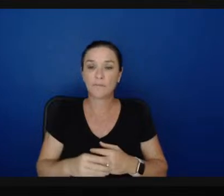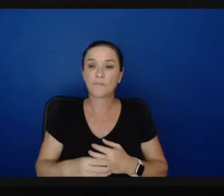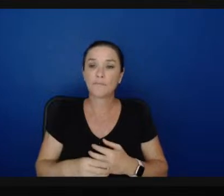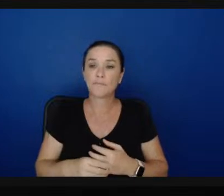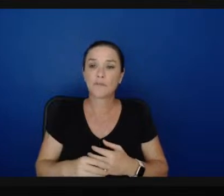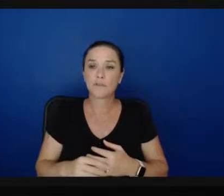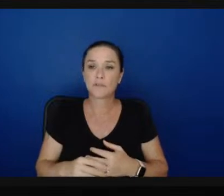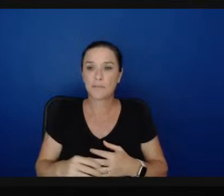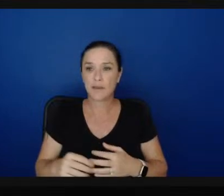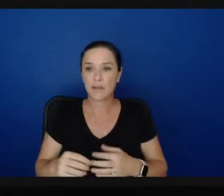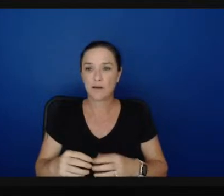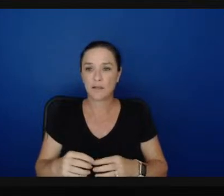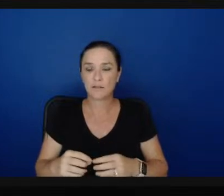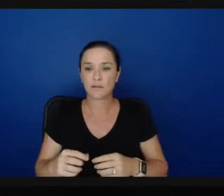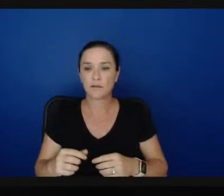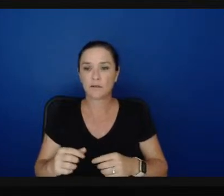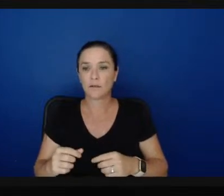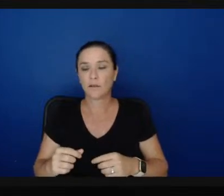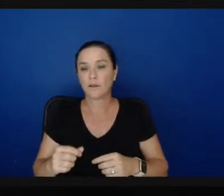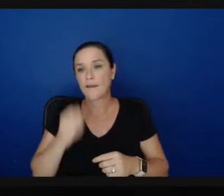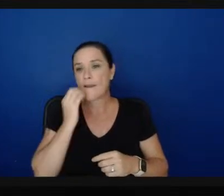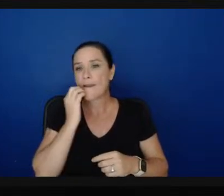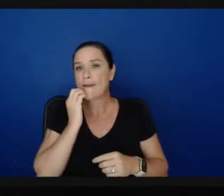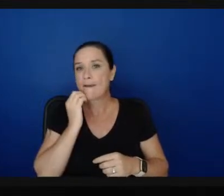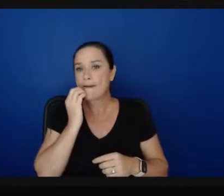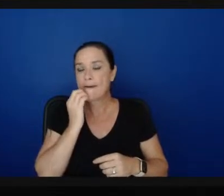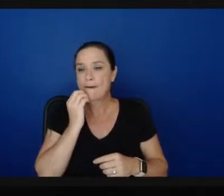it strongest there as well.